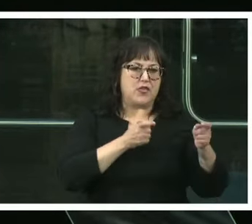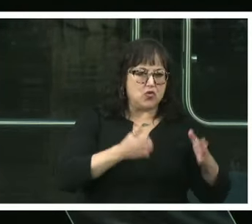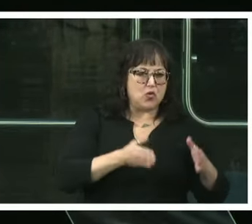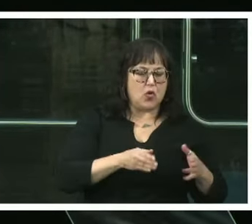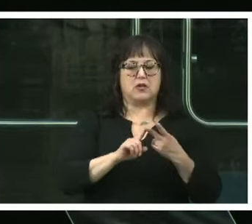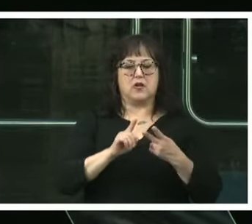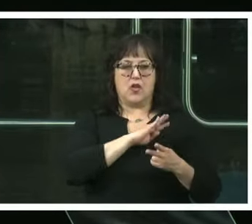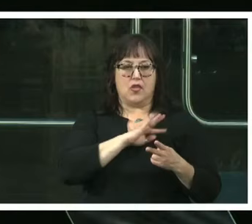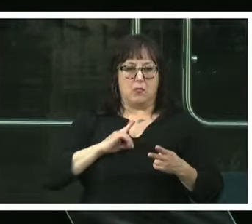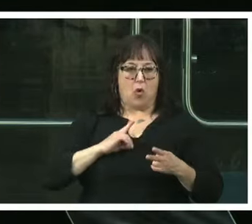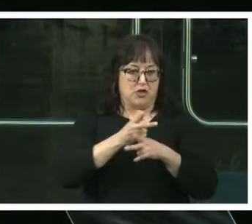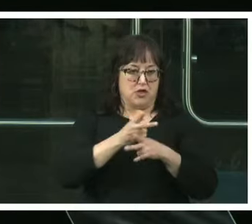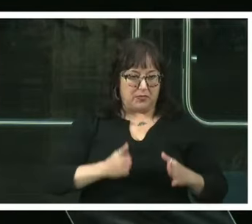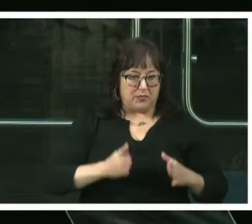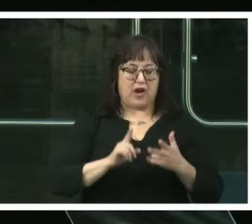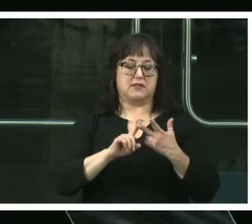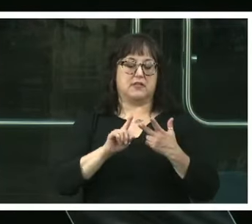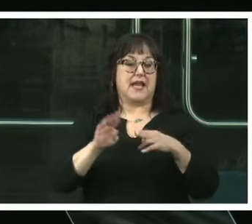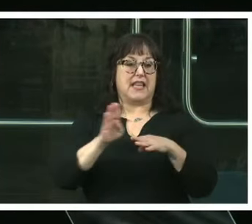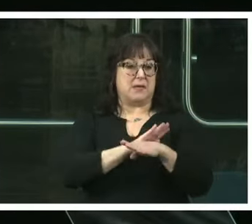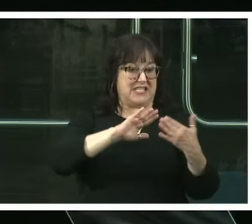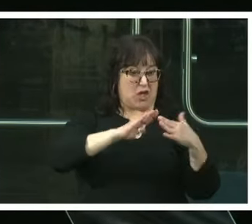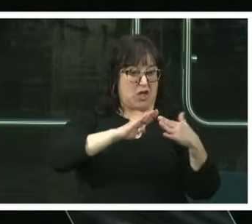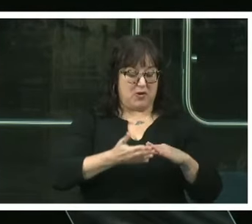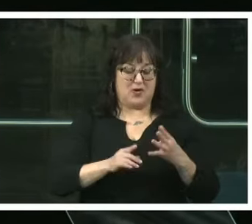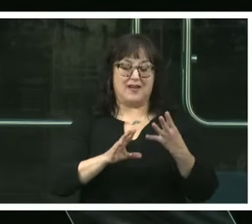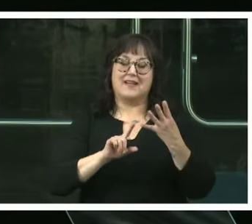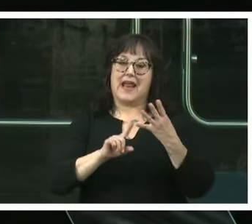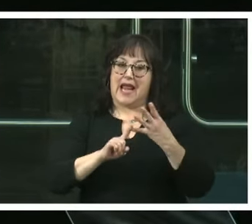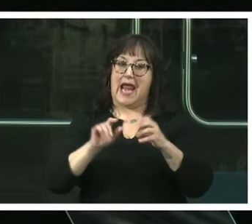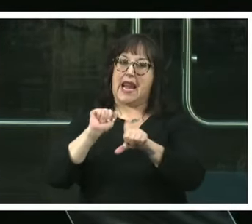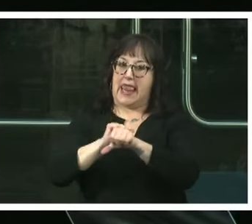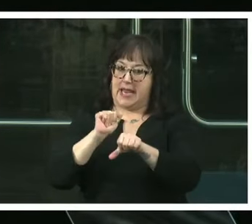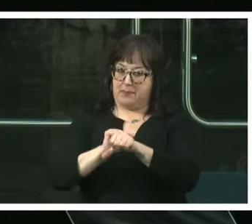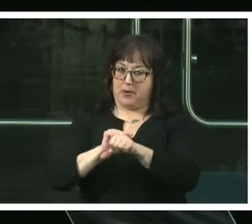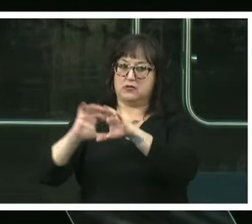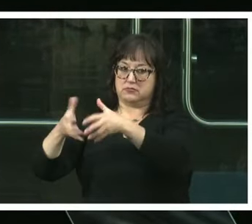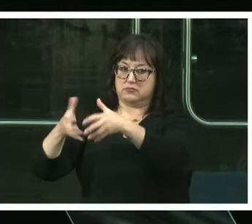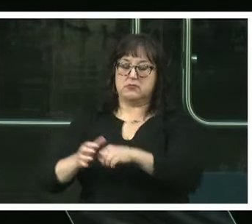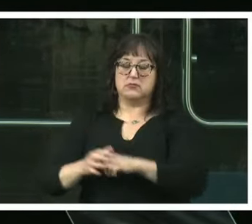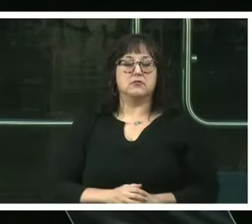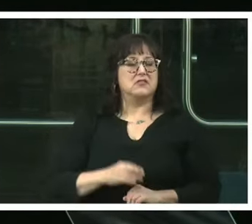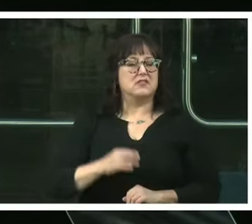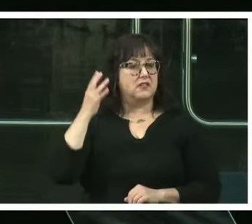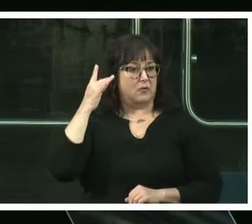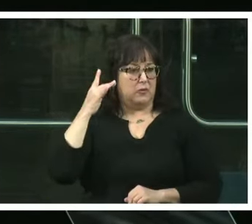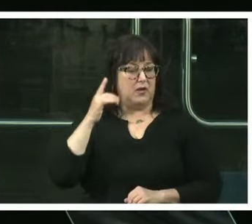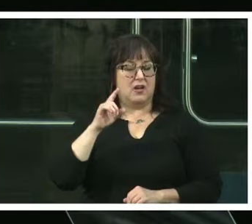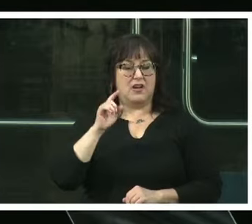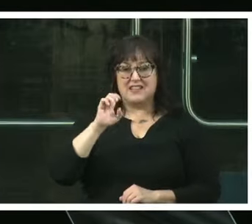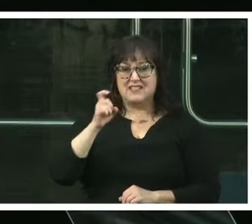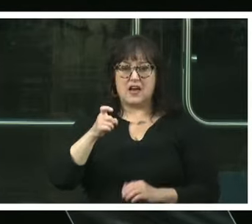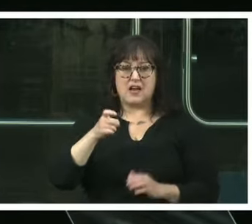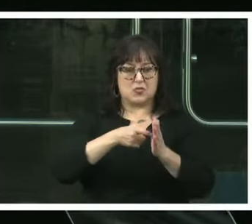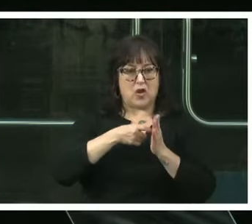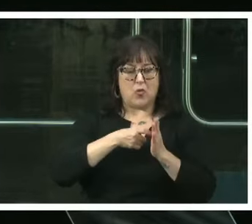of Supervisors, the business community, and labor. Because taxes require serious